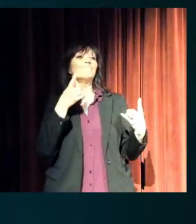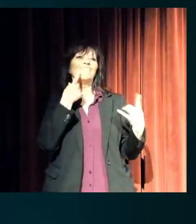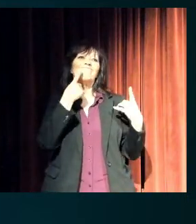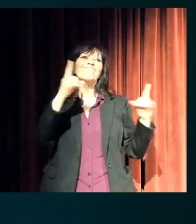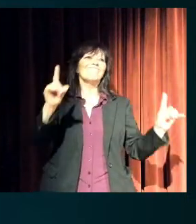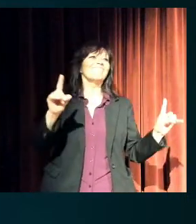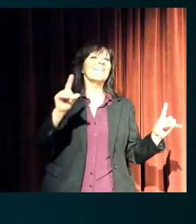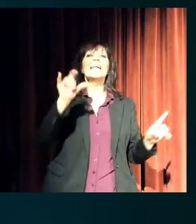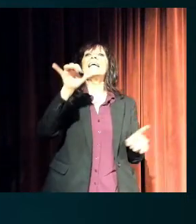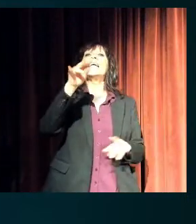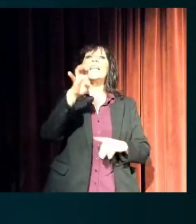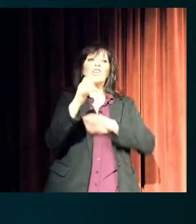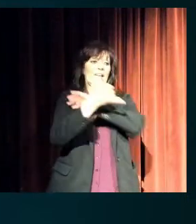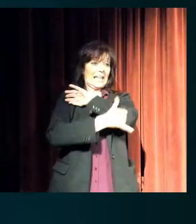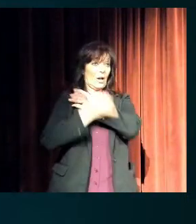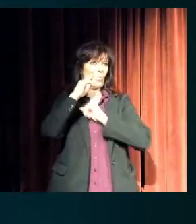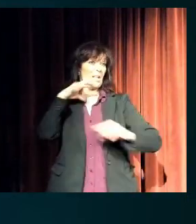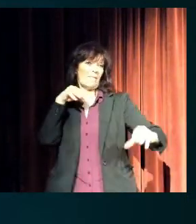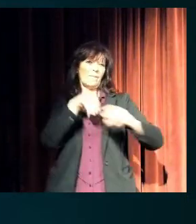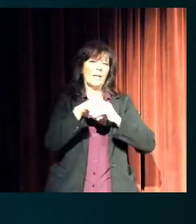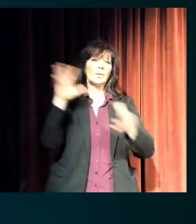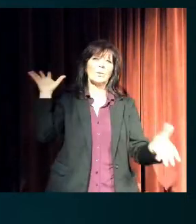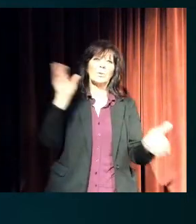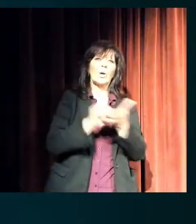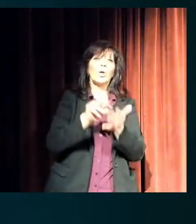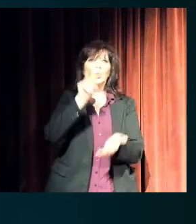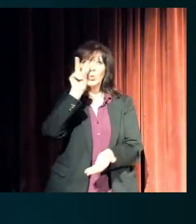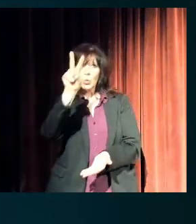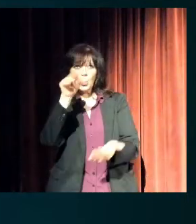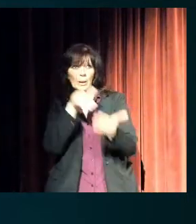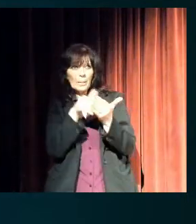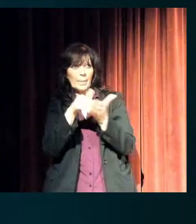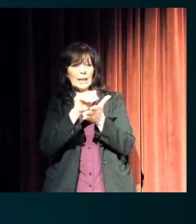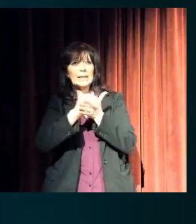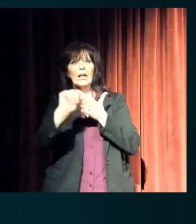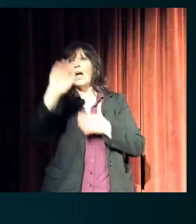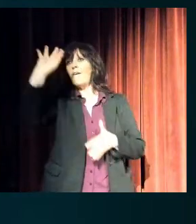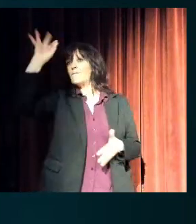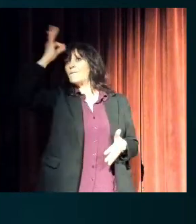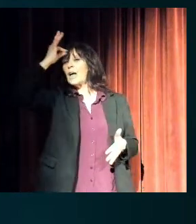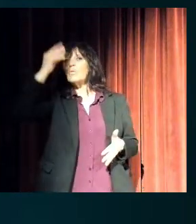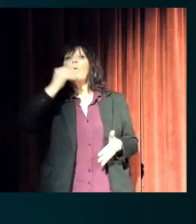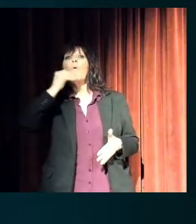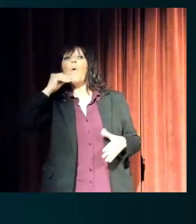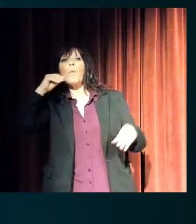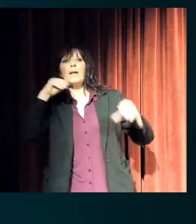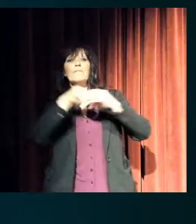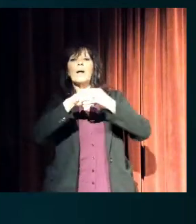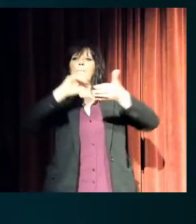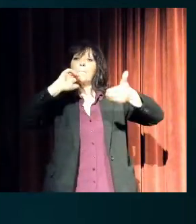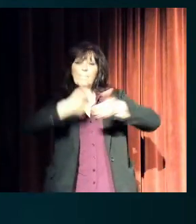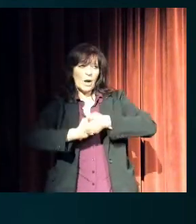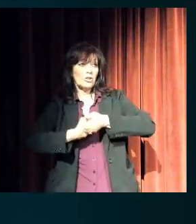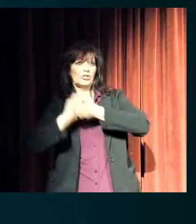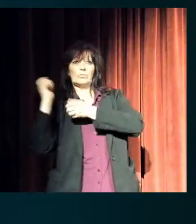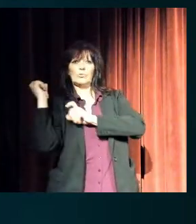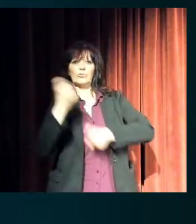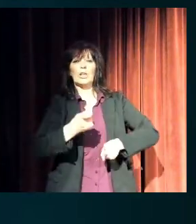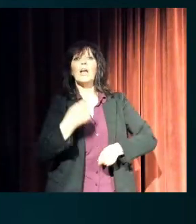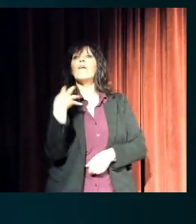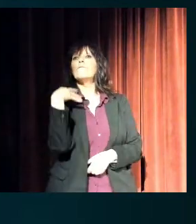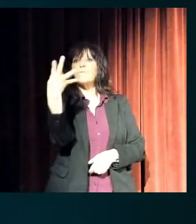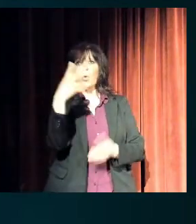off. Erie County will invest a total of $2 million of federal home investment partnership grants in